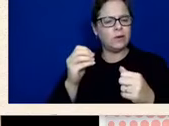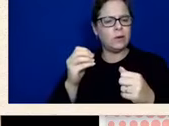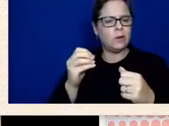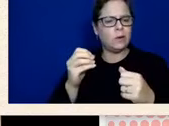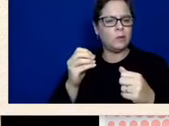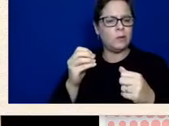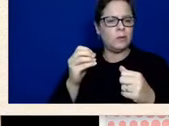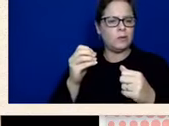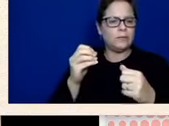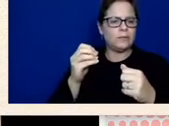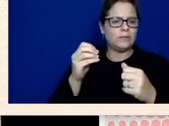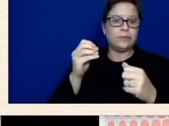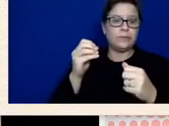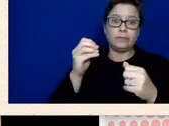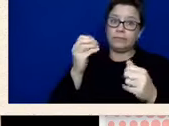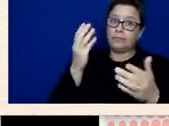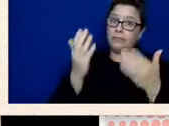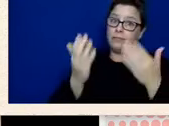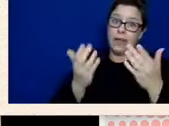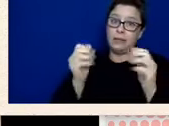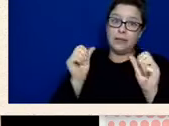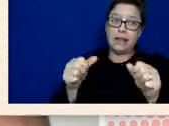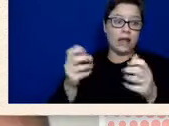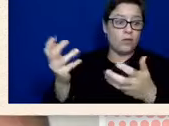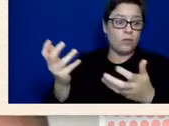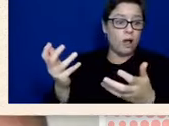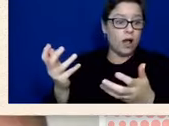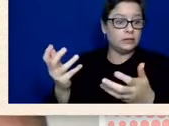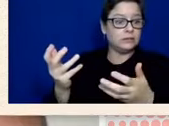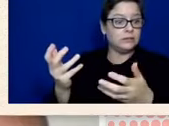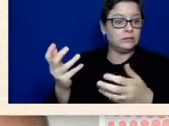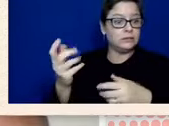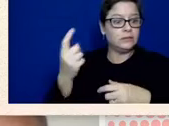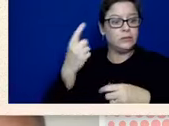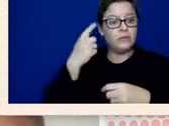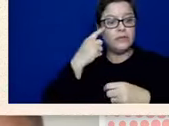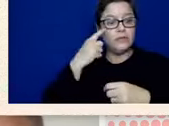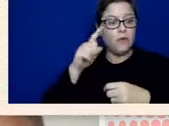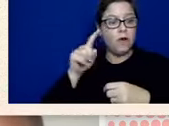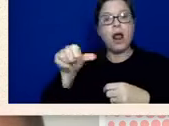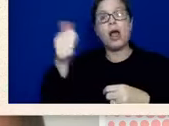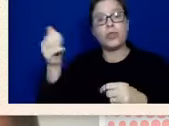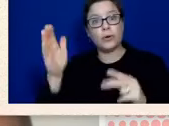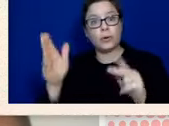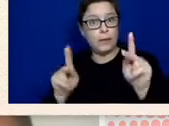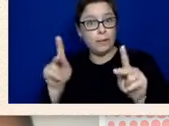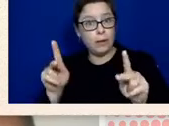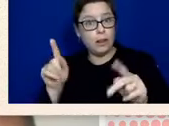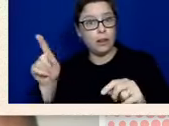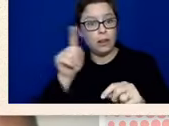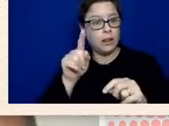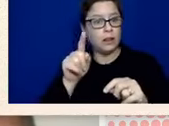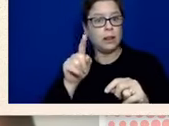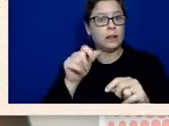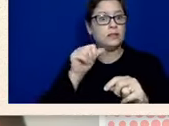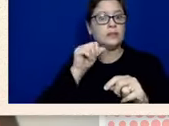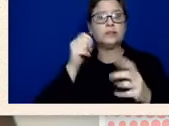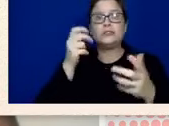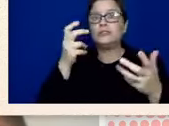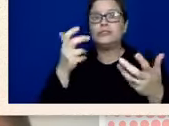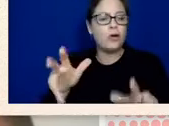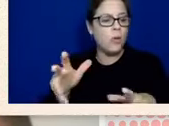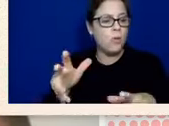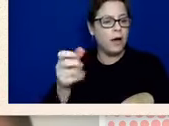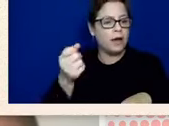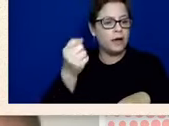it could lead on to for other people that don't want to